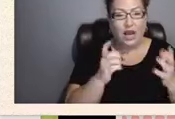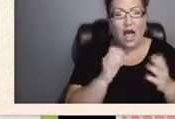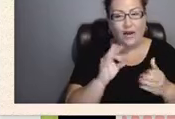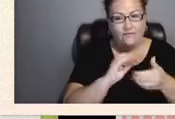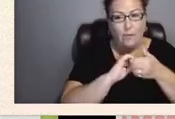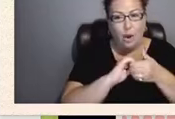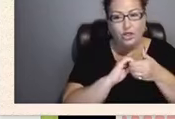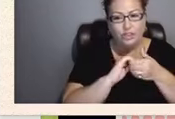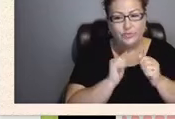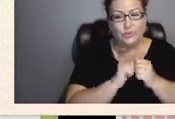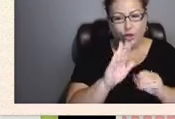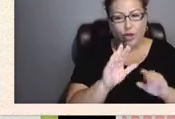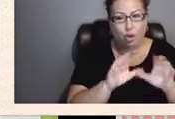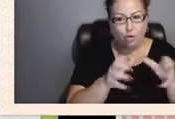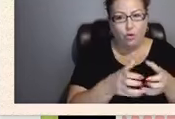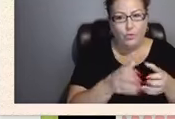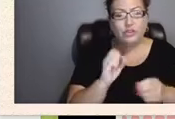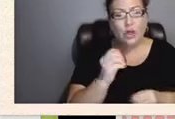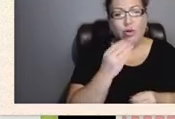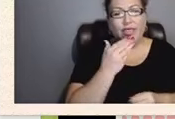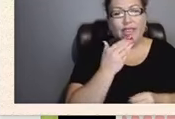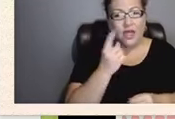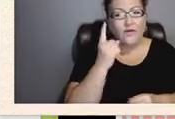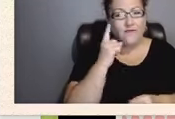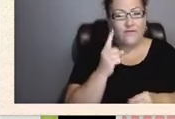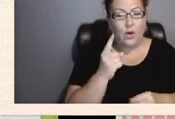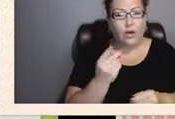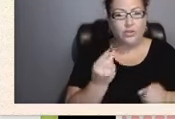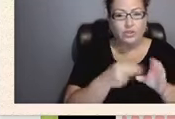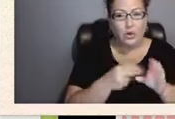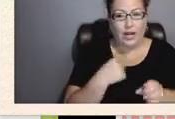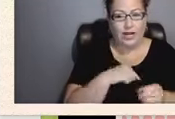your group, so thank you for being on today.